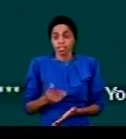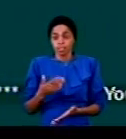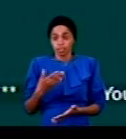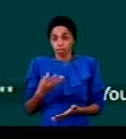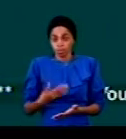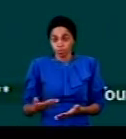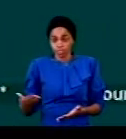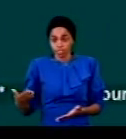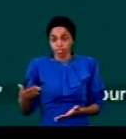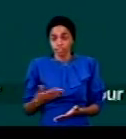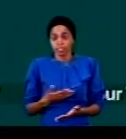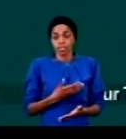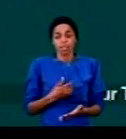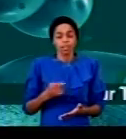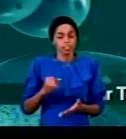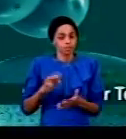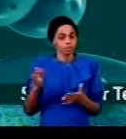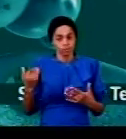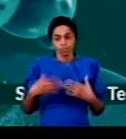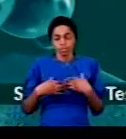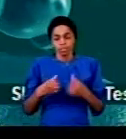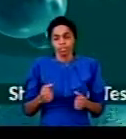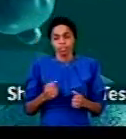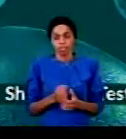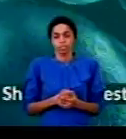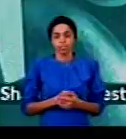Nigeria, broadcasting live.